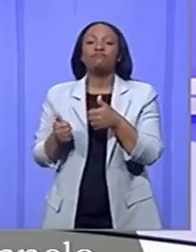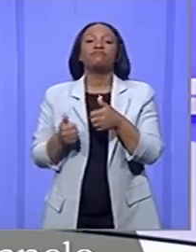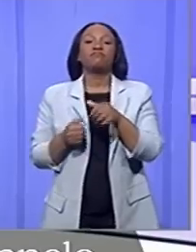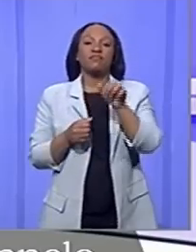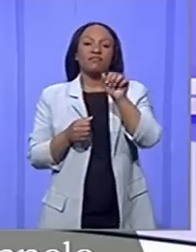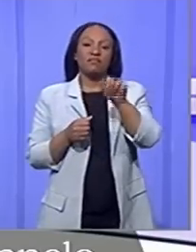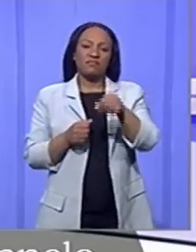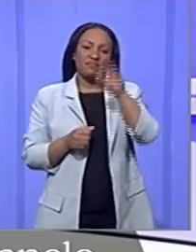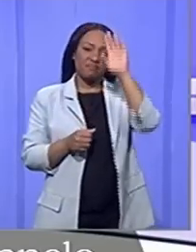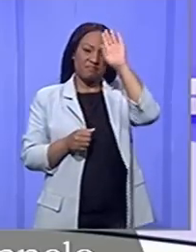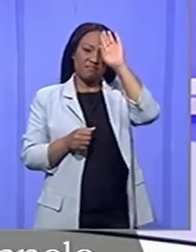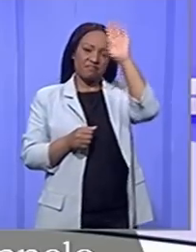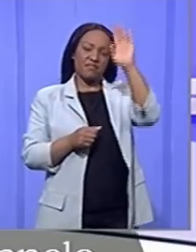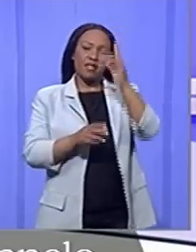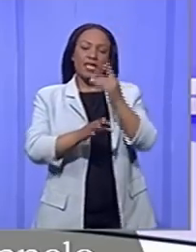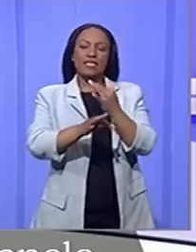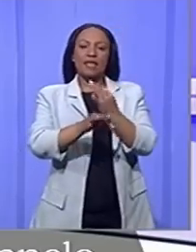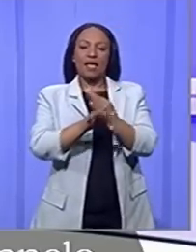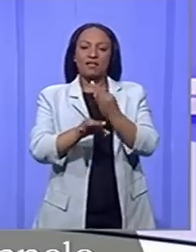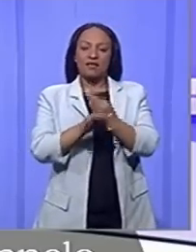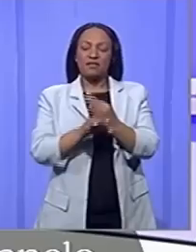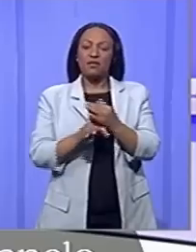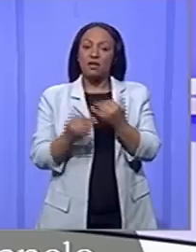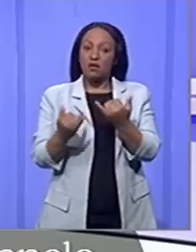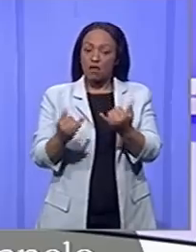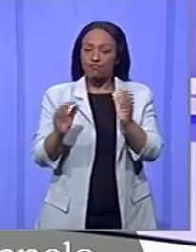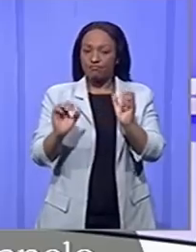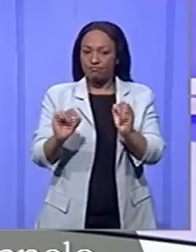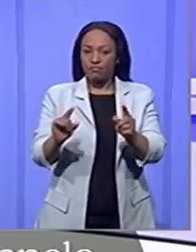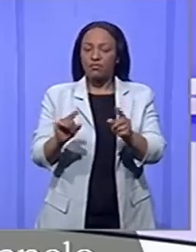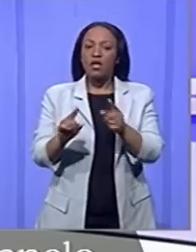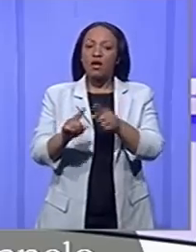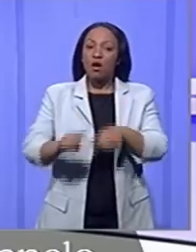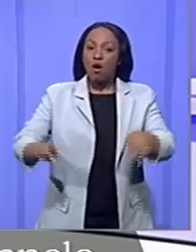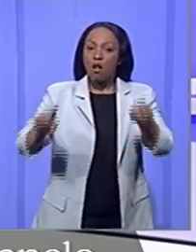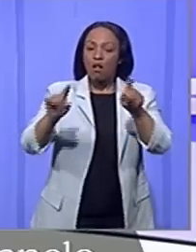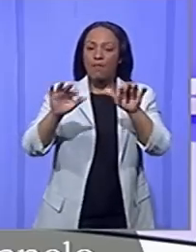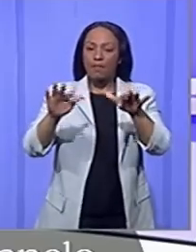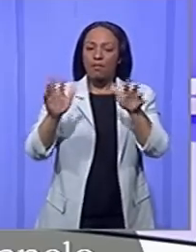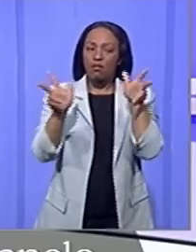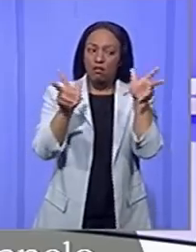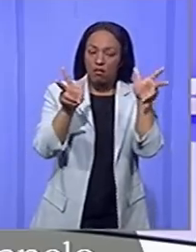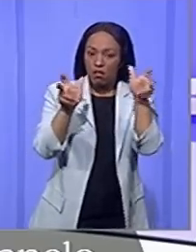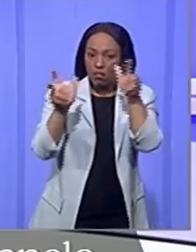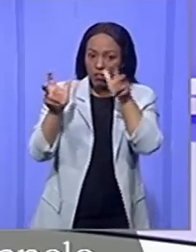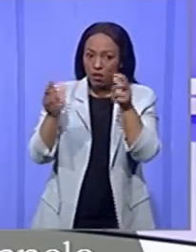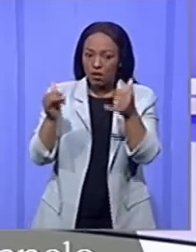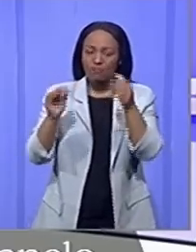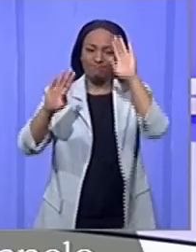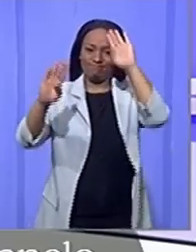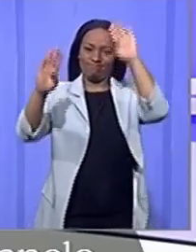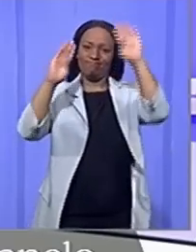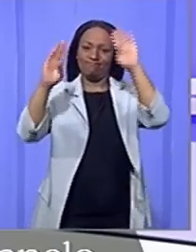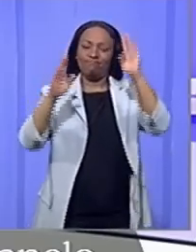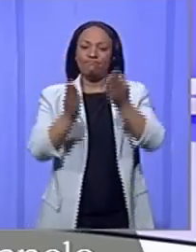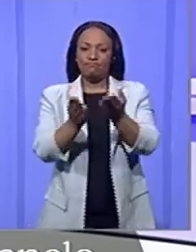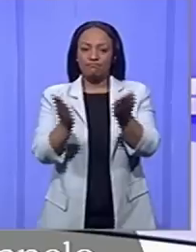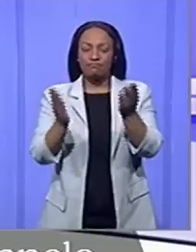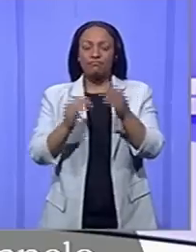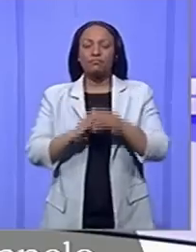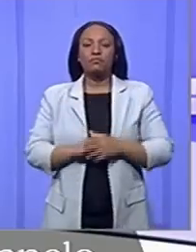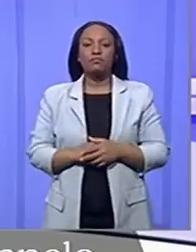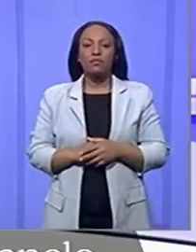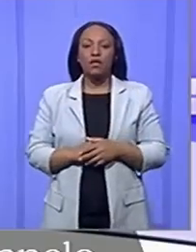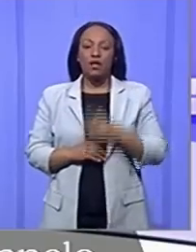Khotso ntate re ke monyetlano ke dumedise ba mamedi botle ba thulaganyo ya hao. Prof mopresidente